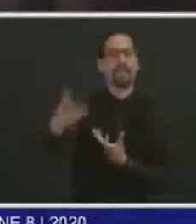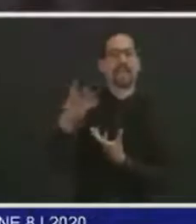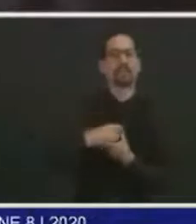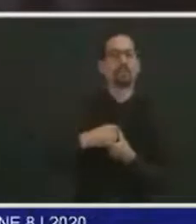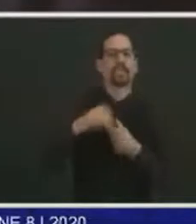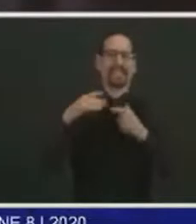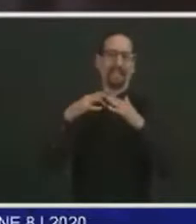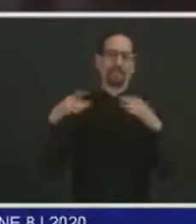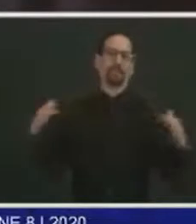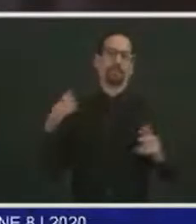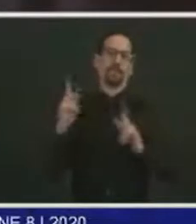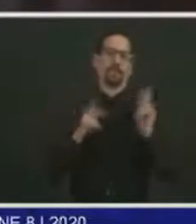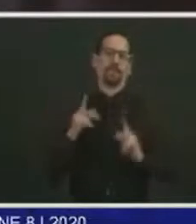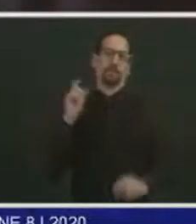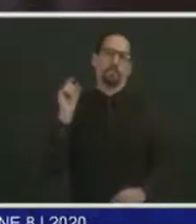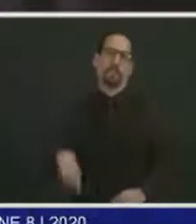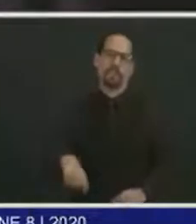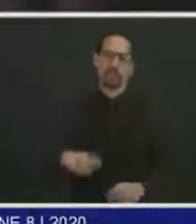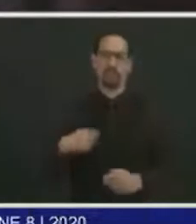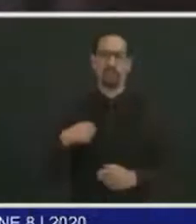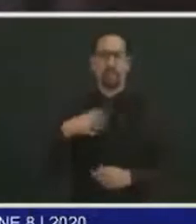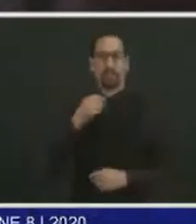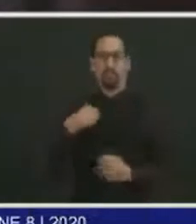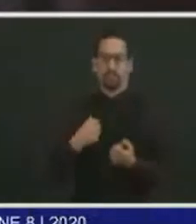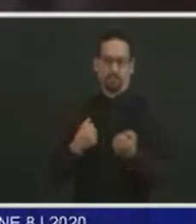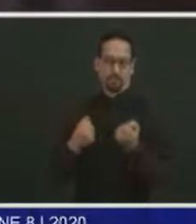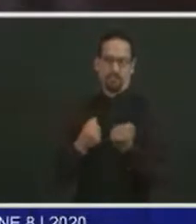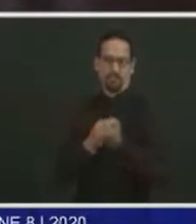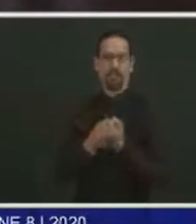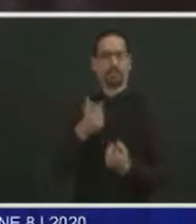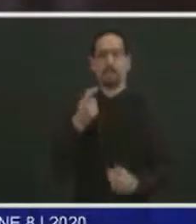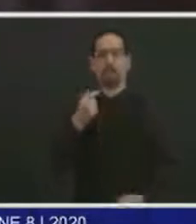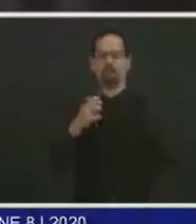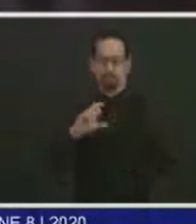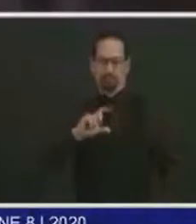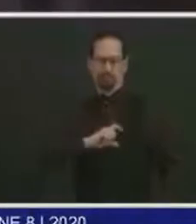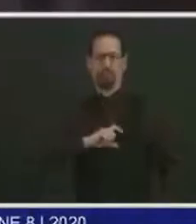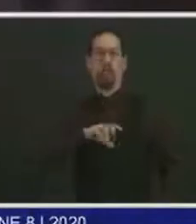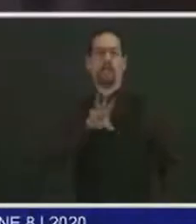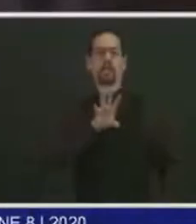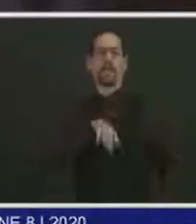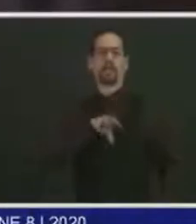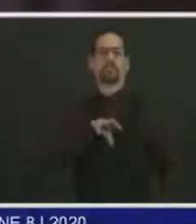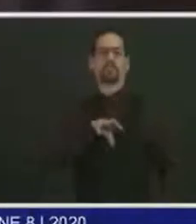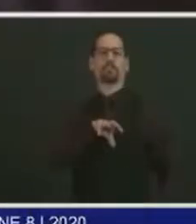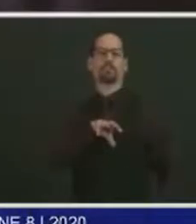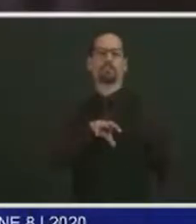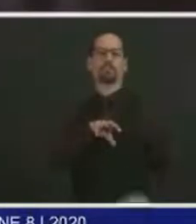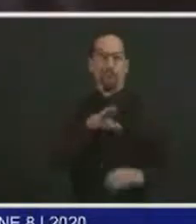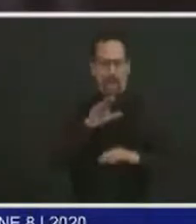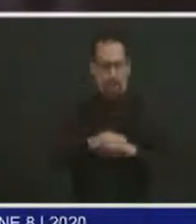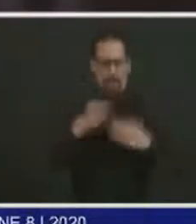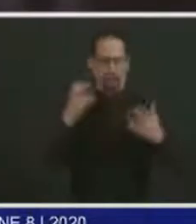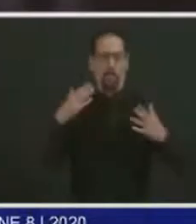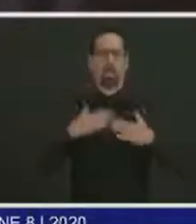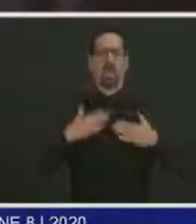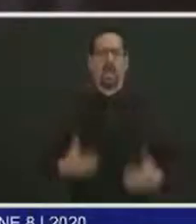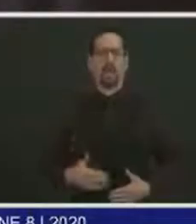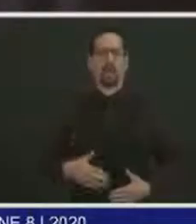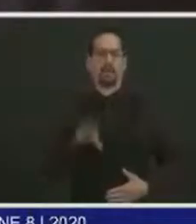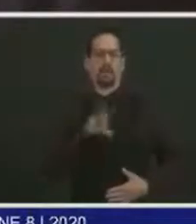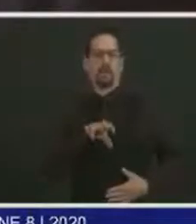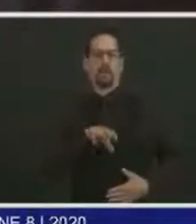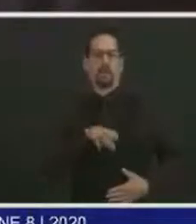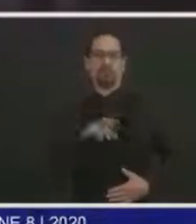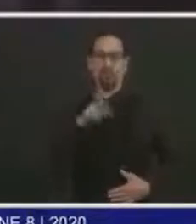support, body cameras, that actually takes more money. So I don't think it's an answer to, I don't think the answer